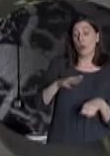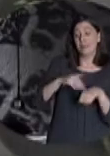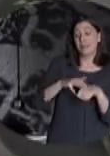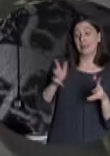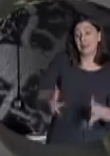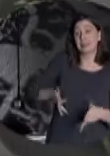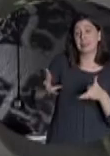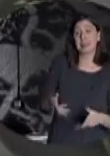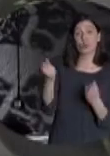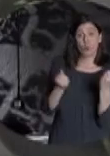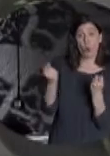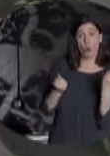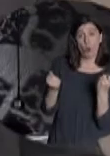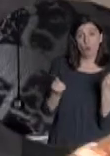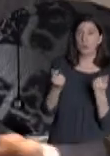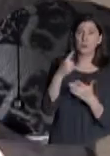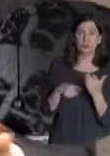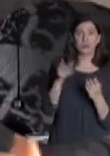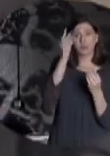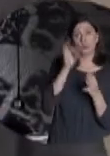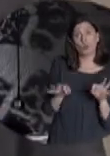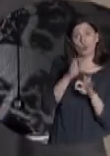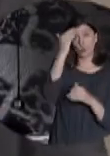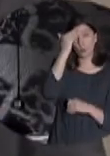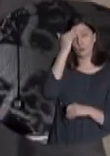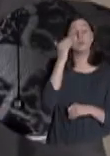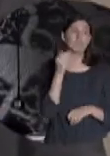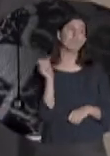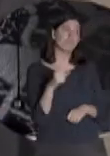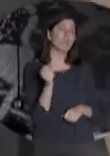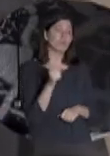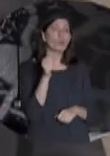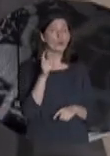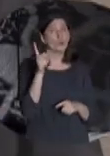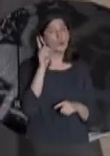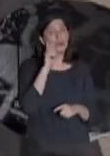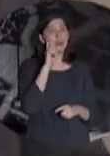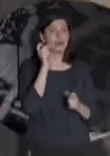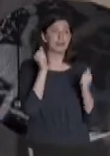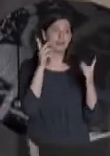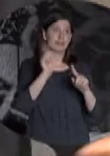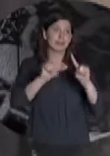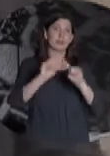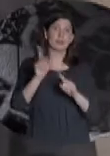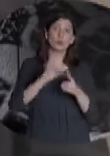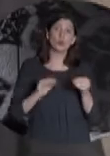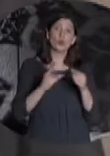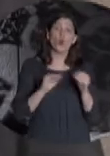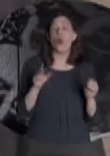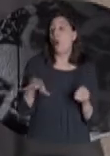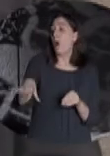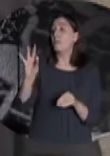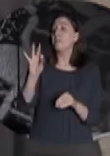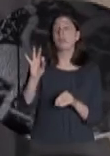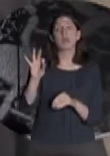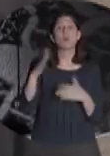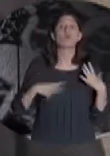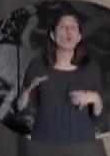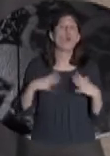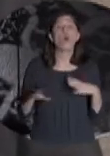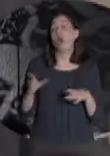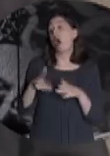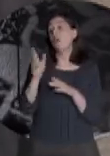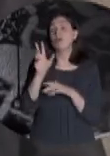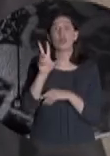So what are some key things there? I mean, like you said, we hear so many stories about, I just ran in to pick up the dry cleaning. I was only going to be 30 seconds.